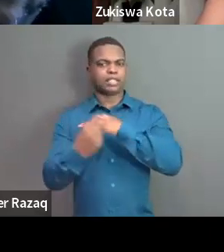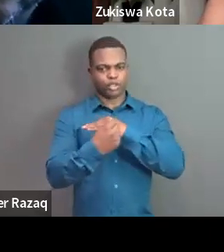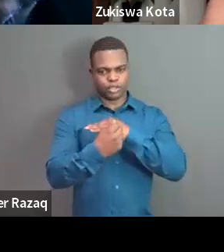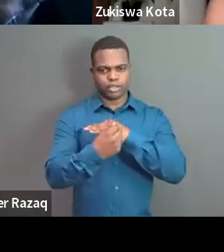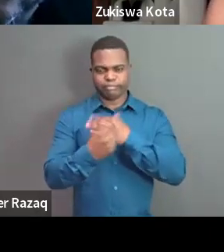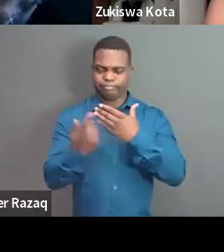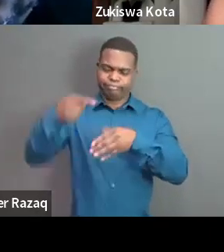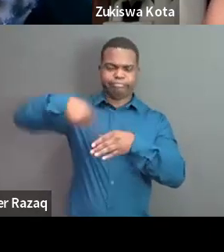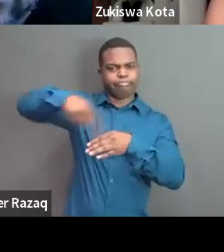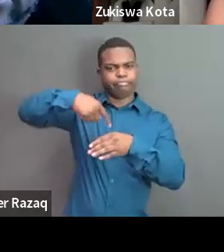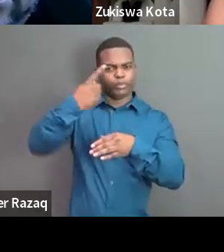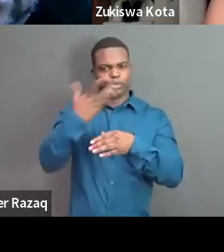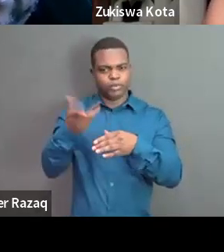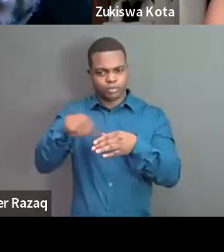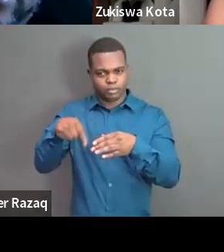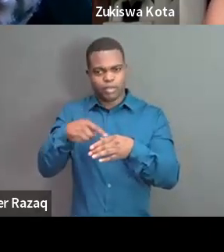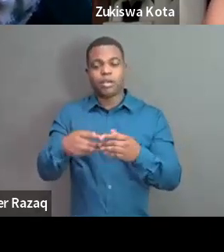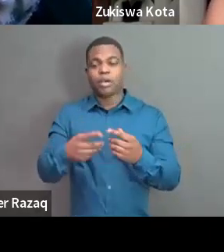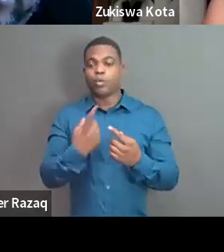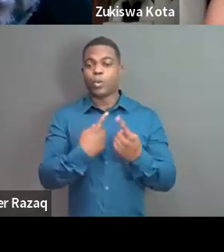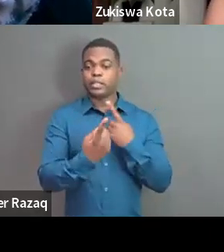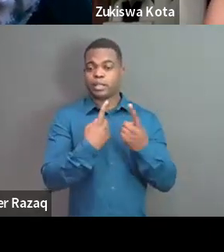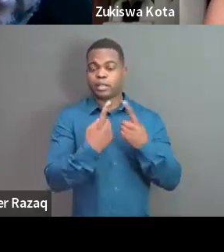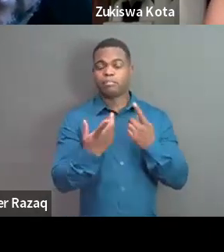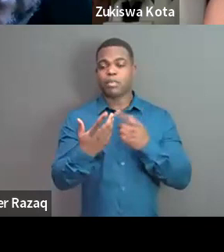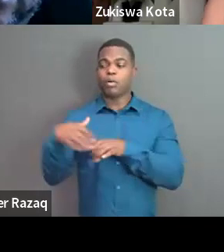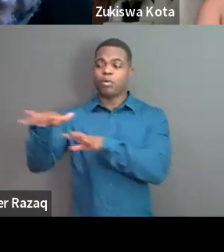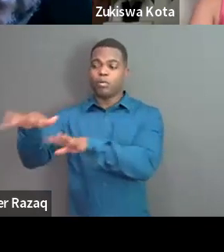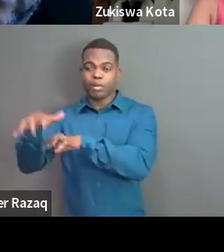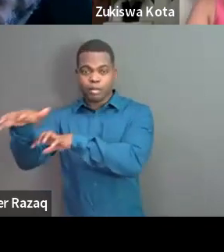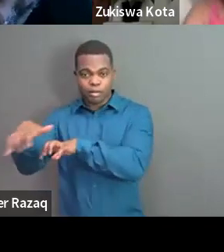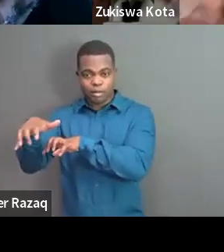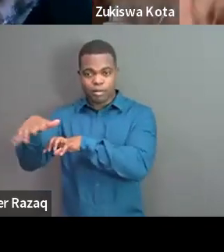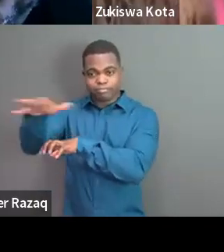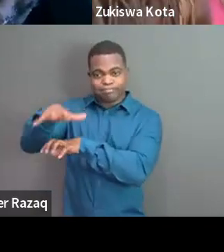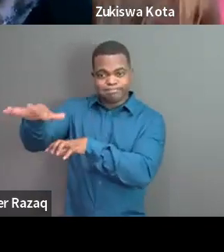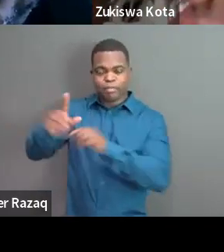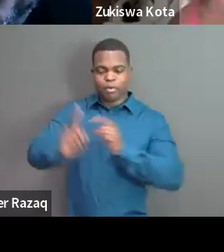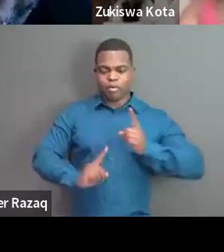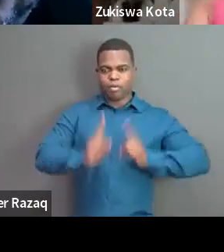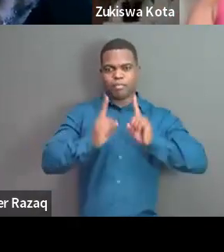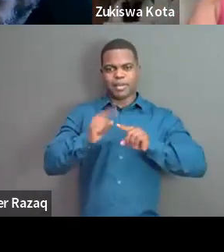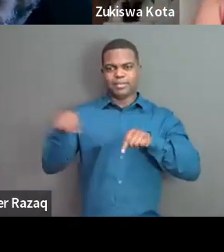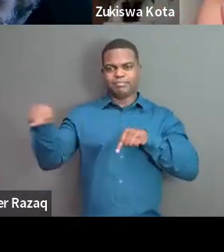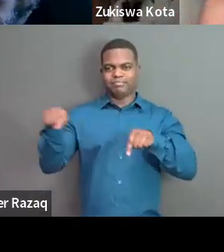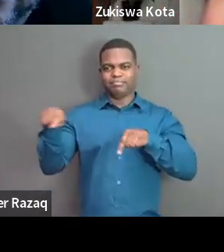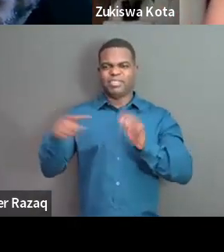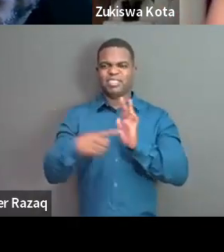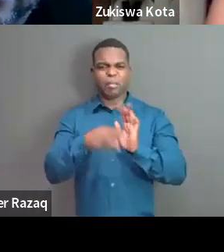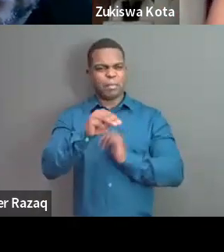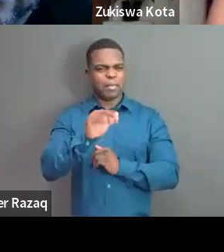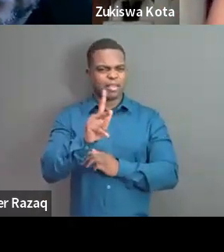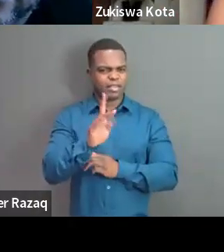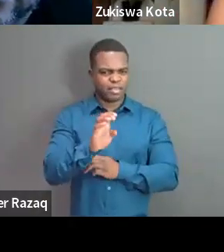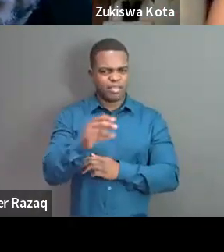constantly? Because I know opportunities for us, and maybe I'm speaking from a place where I have seen zero